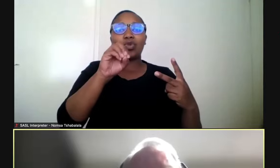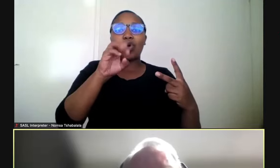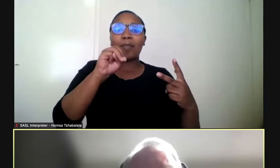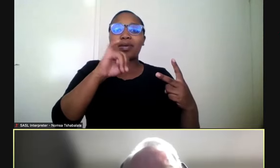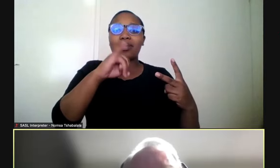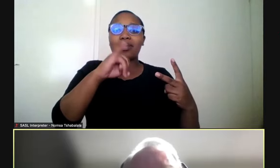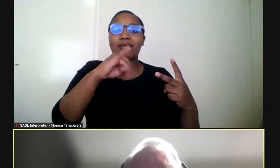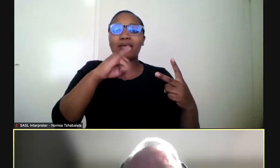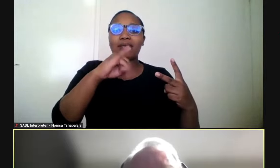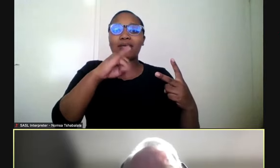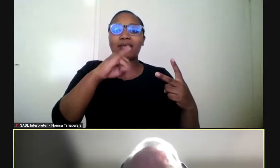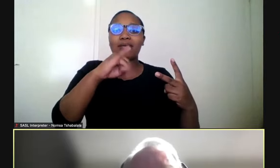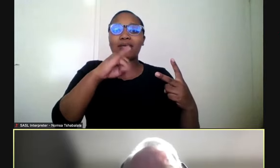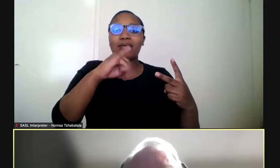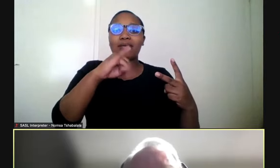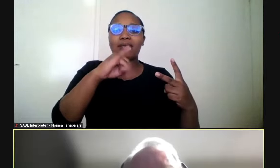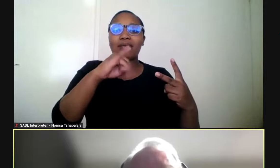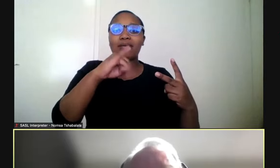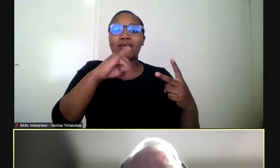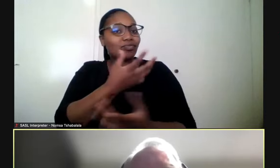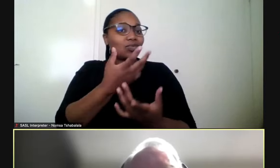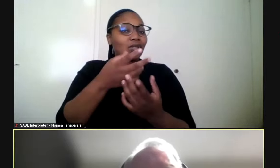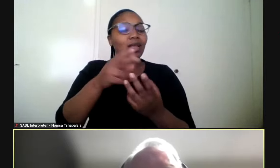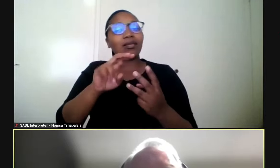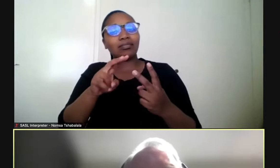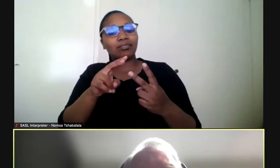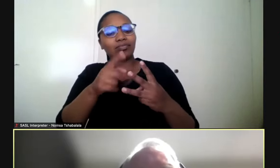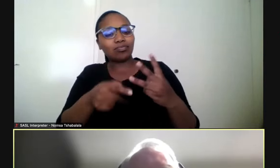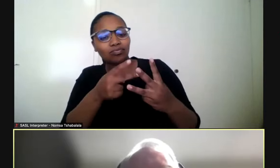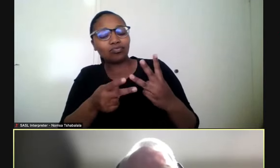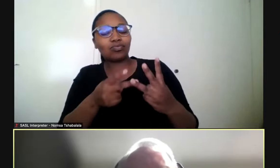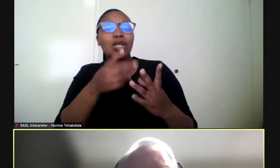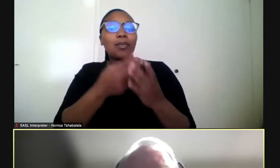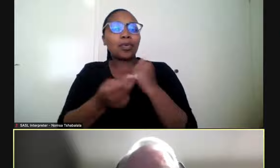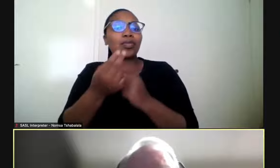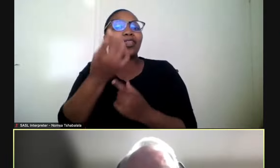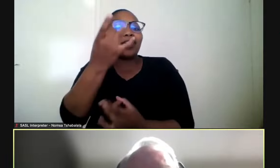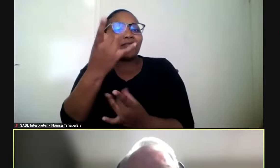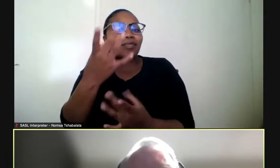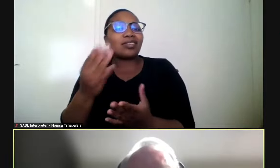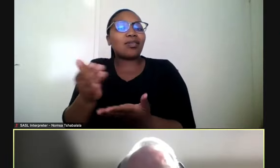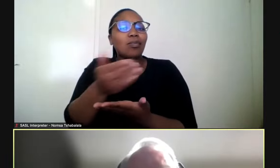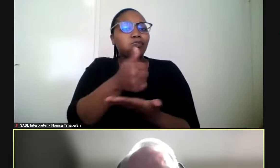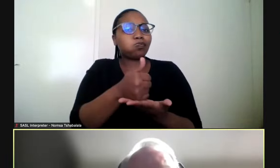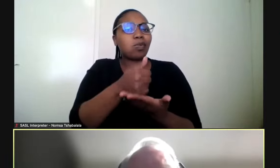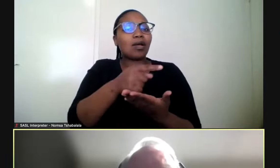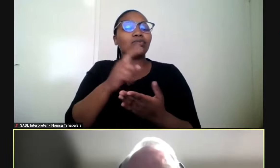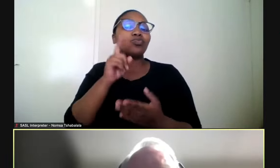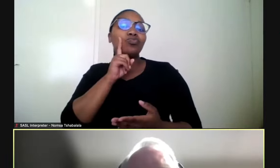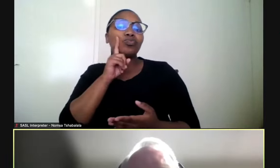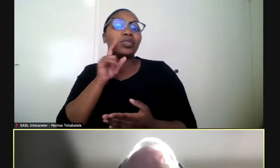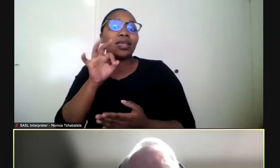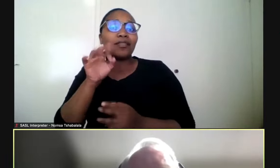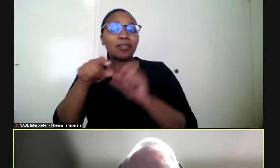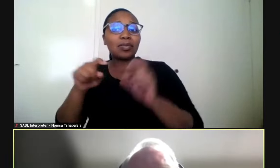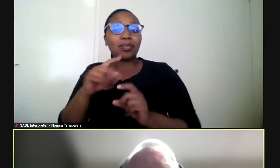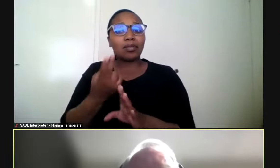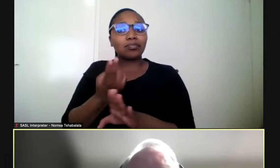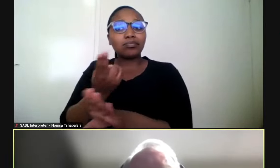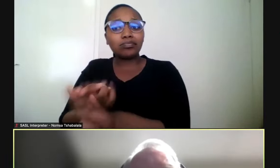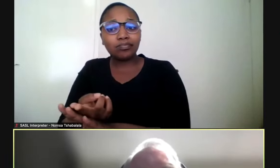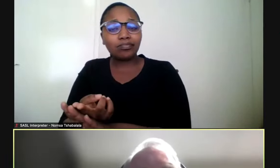vaccination data, so that we can understand whether cases that reach the hospital, the more severe